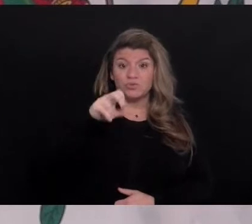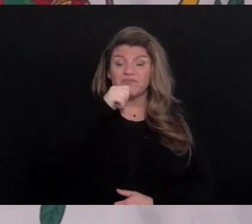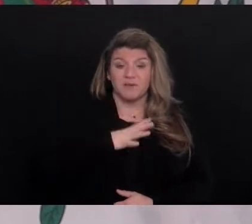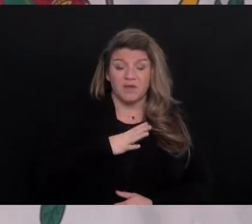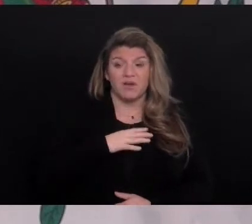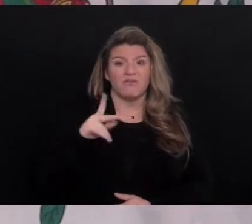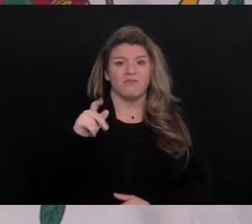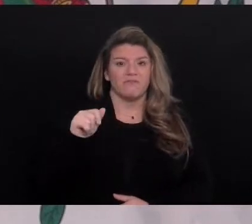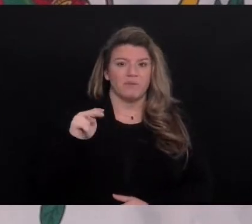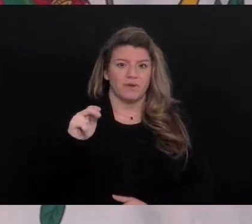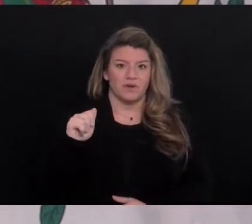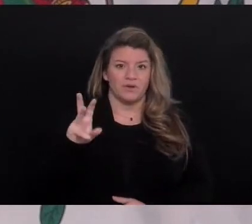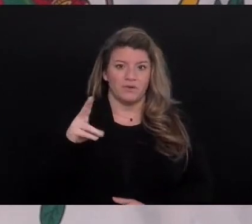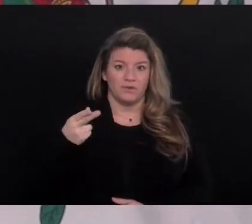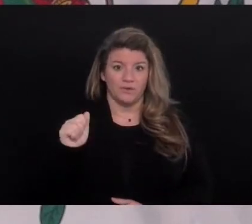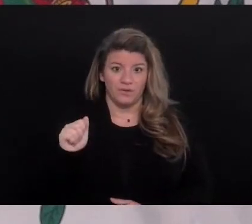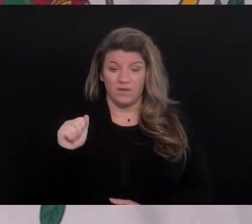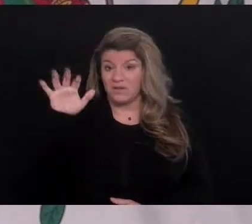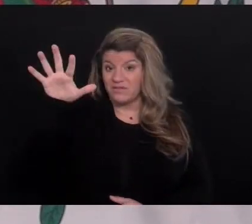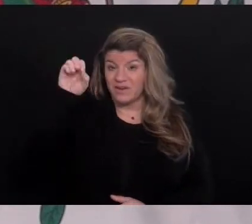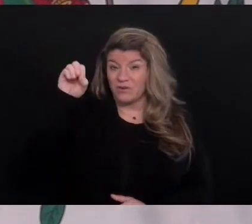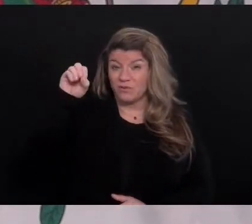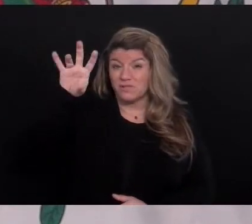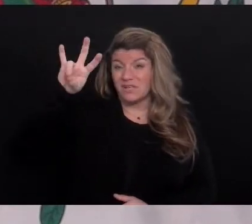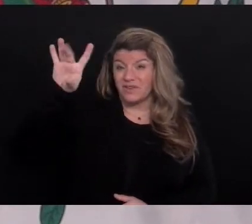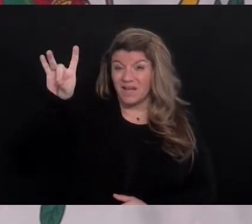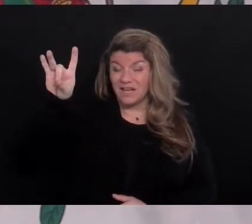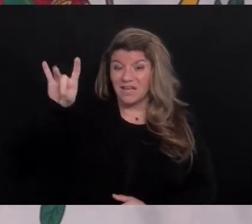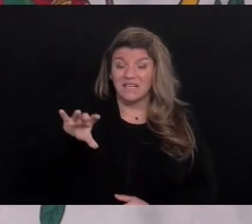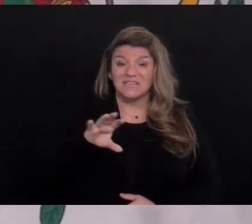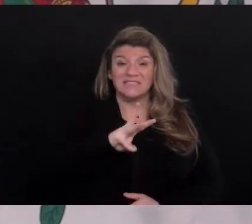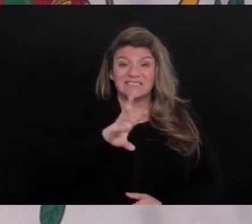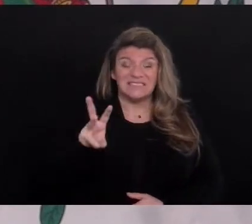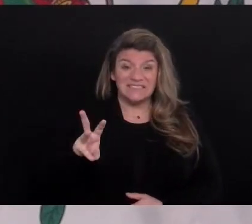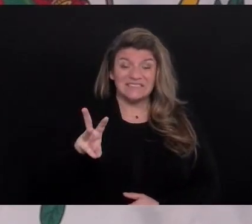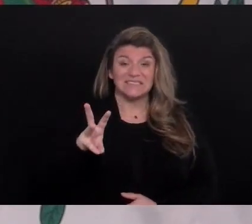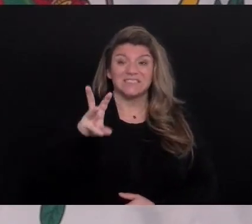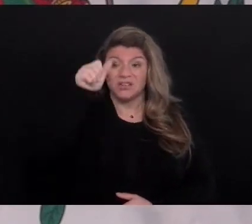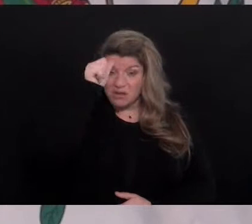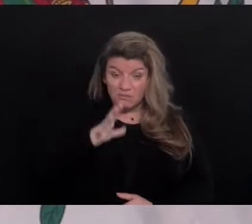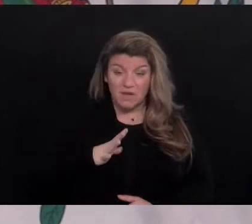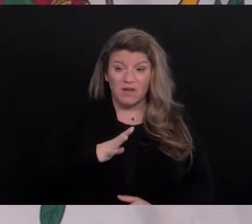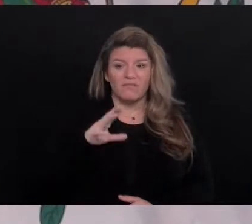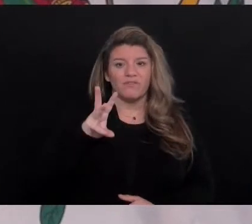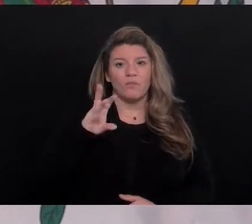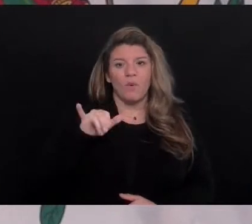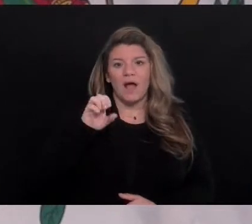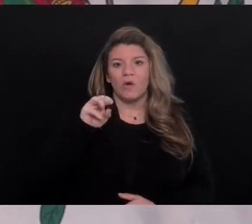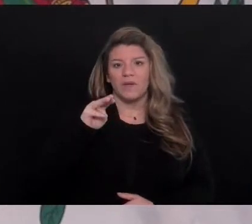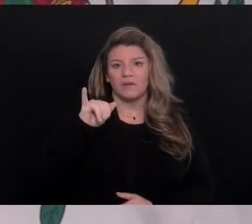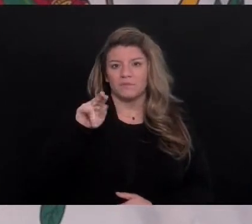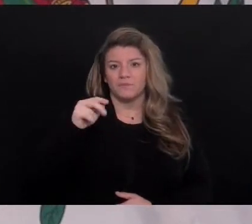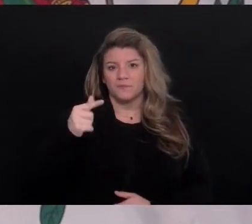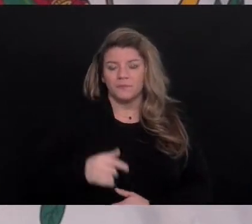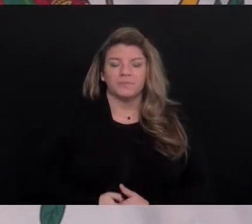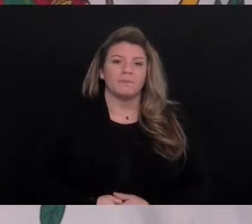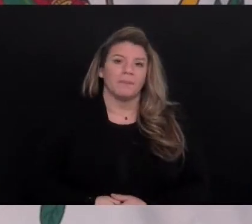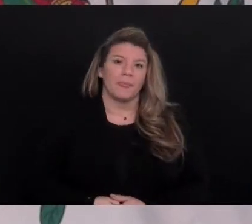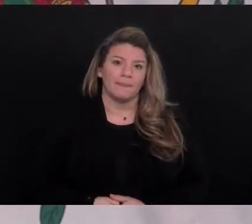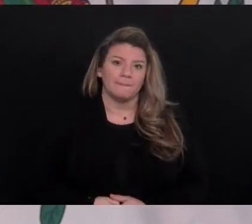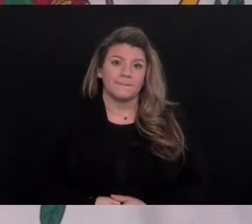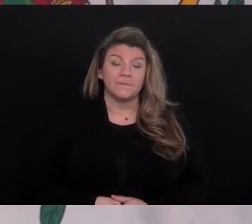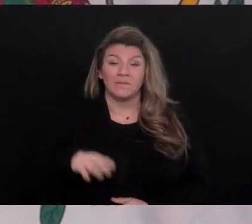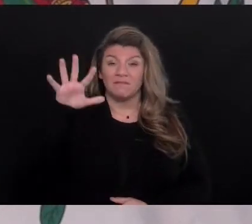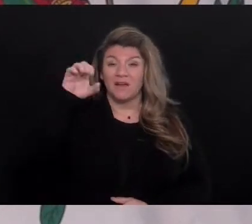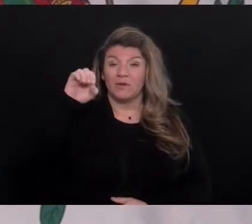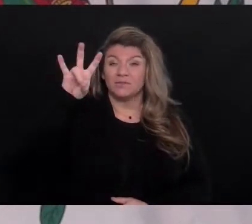female from Kanawha County. The 5,078th is a 66-year-old male from Wyoming County. The